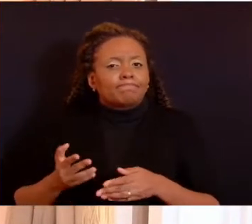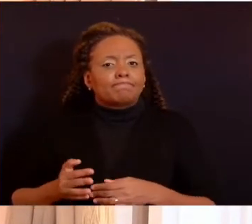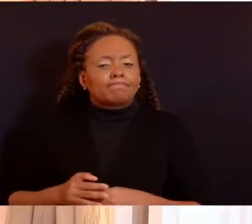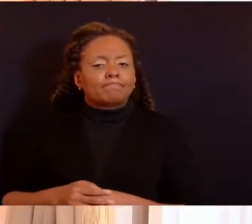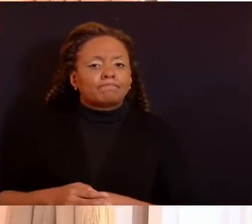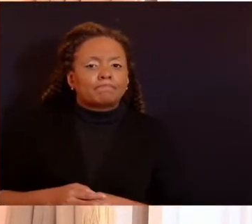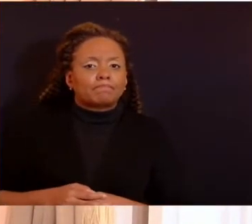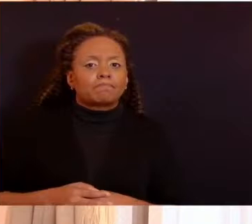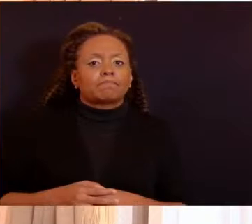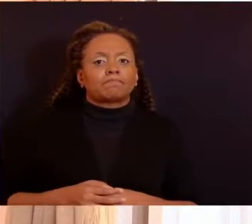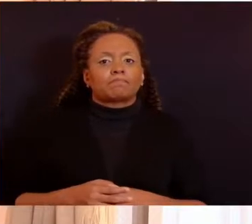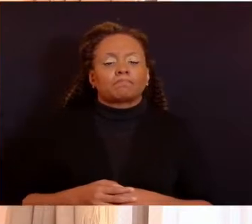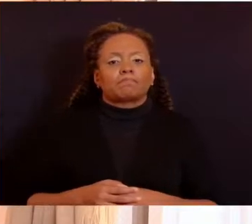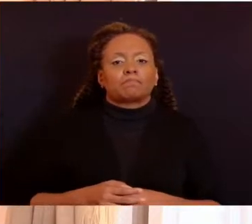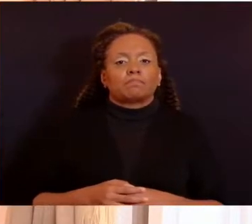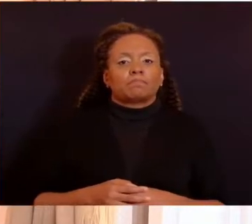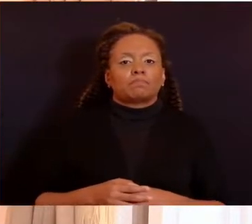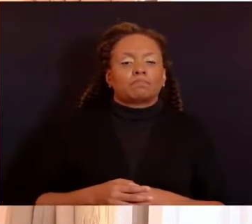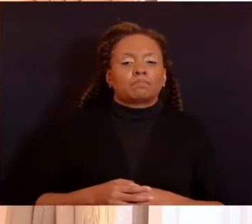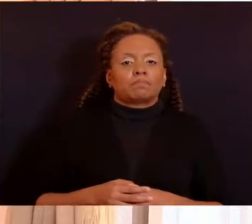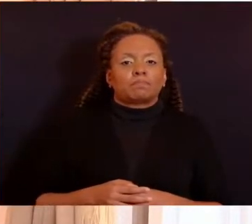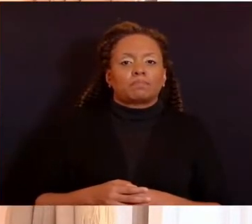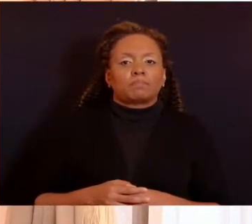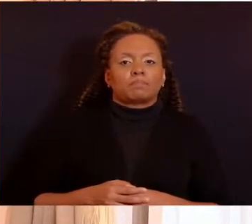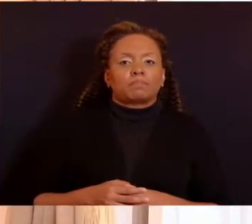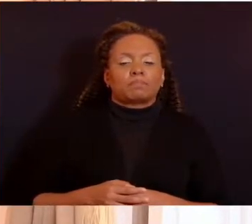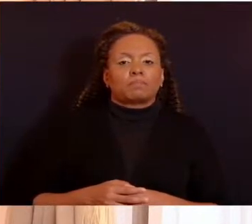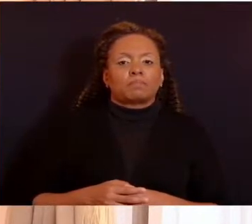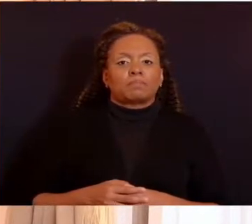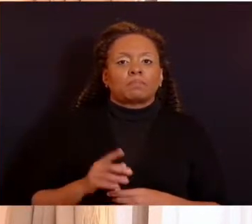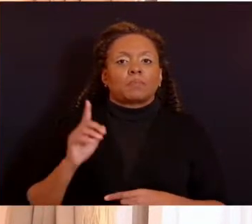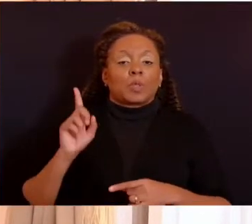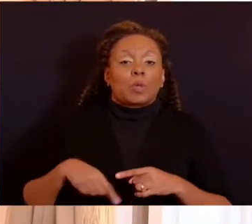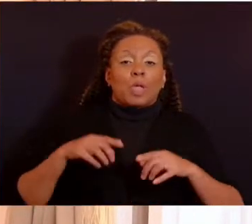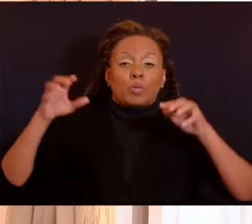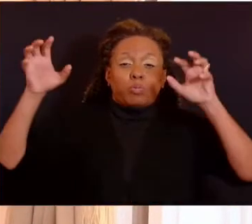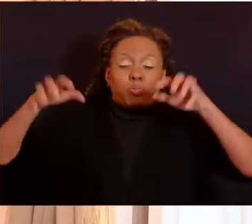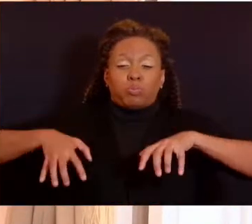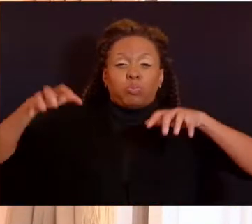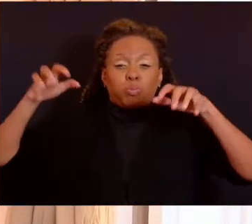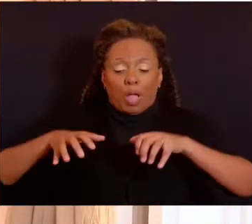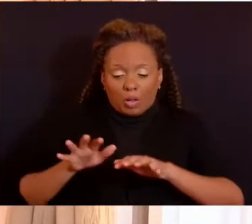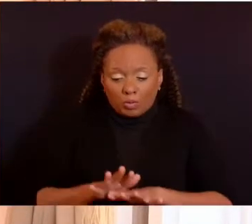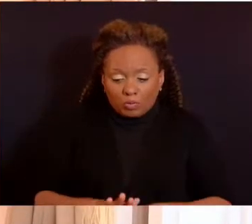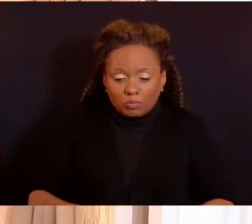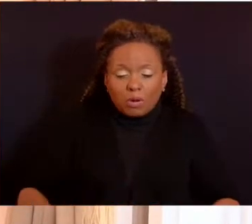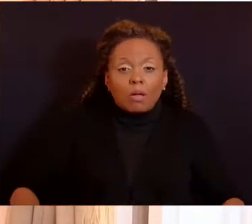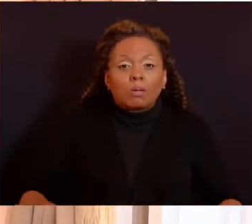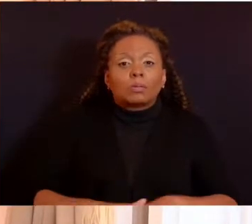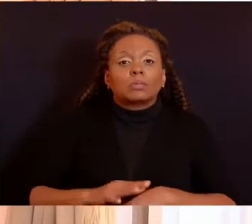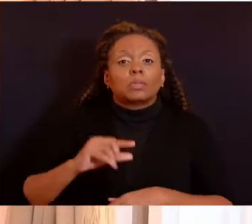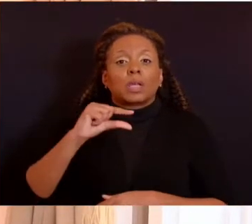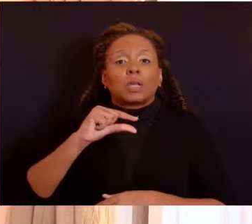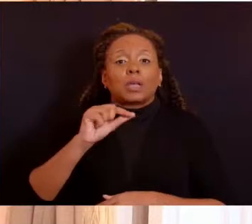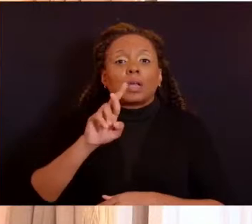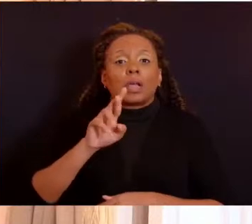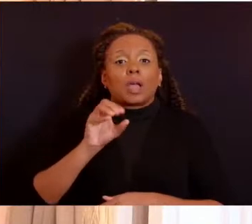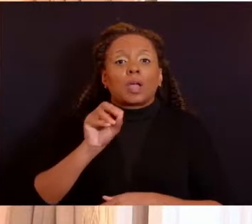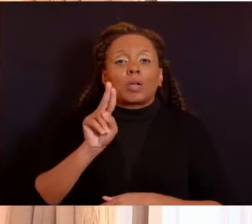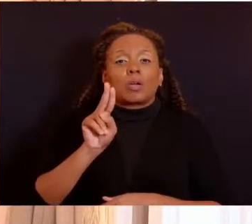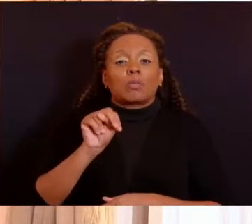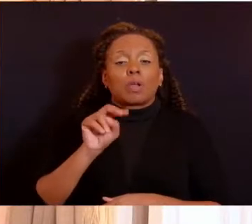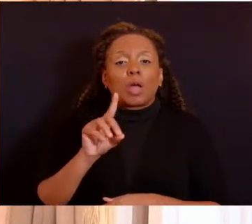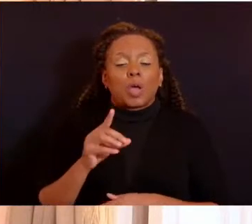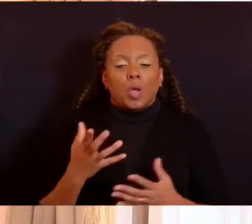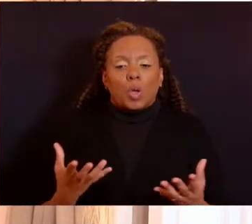when rain comes, the water will cause the ground to be saturated. And at some point, if the rain continues,